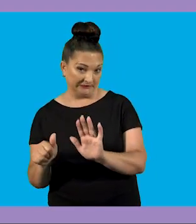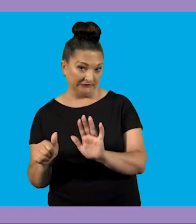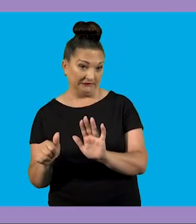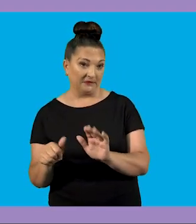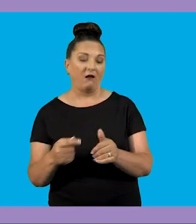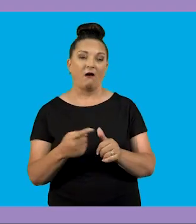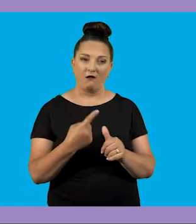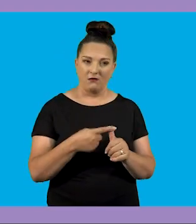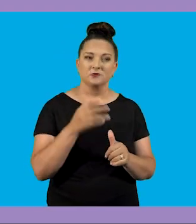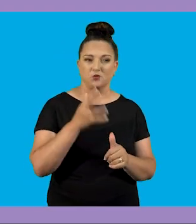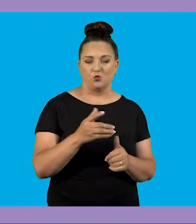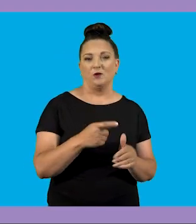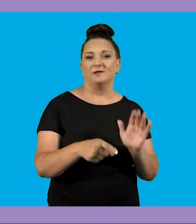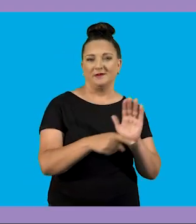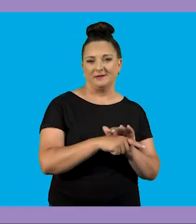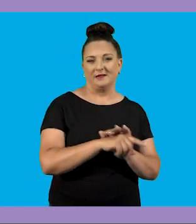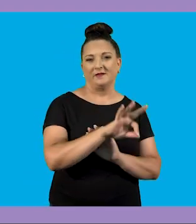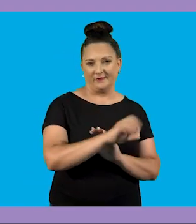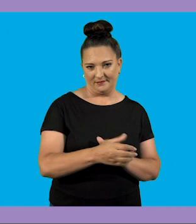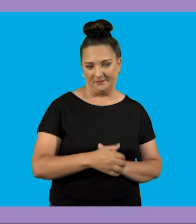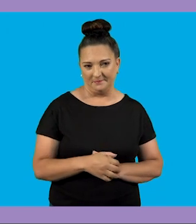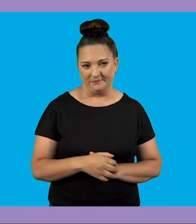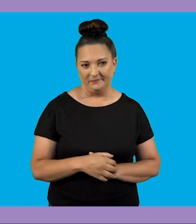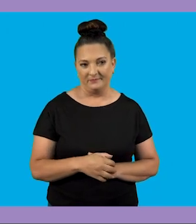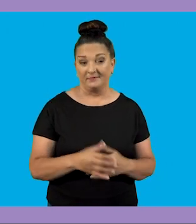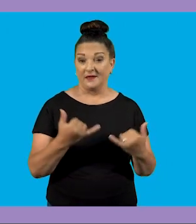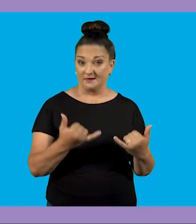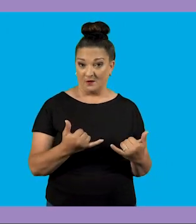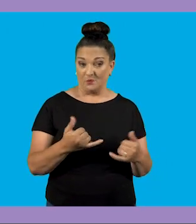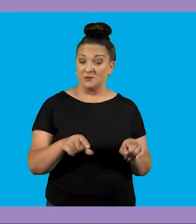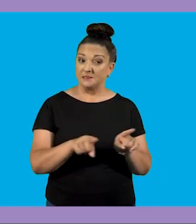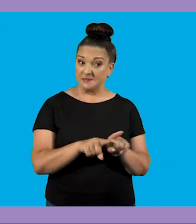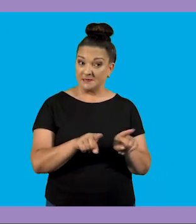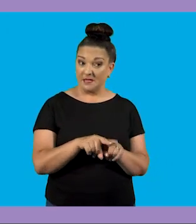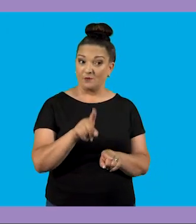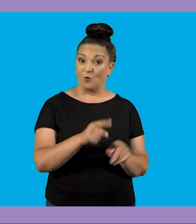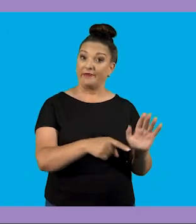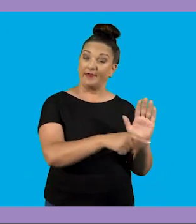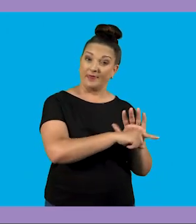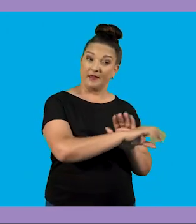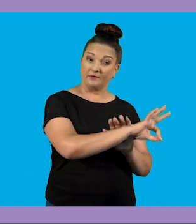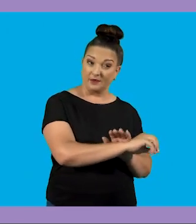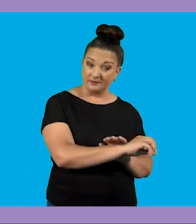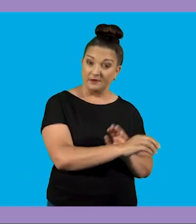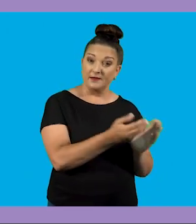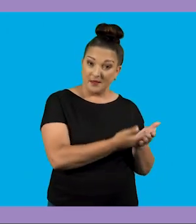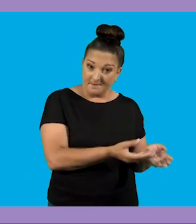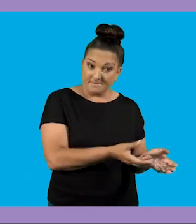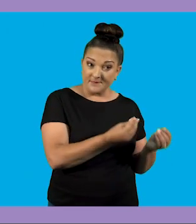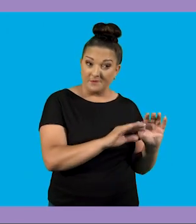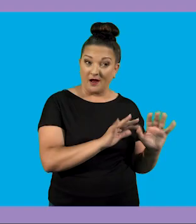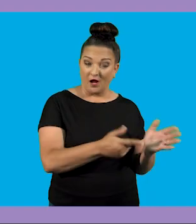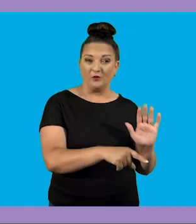6. That is going to give us a negative 30. In that same way, we can also have a negative 30